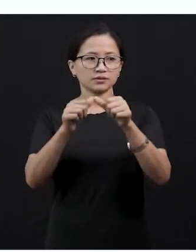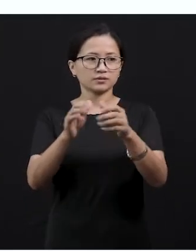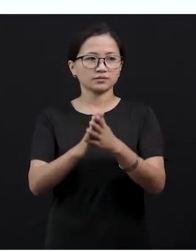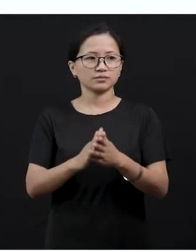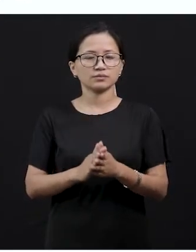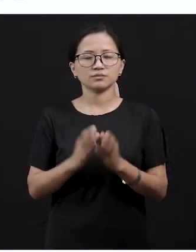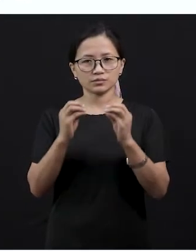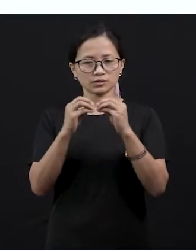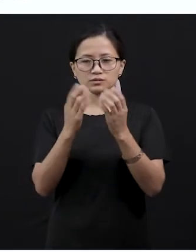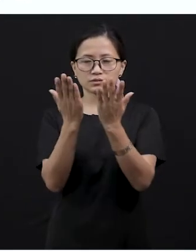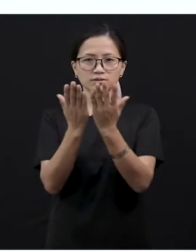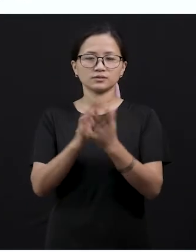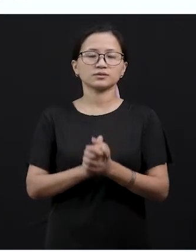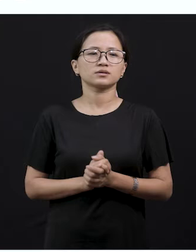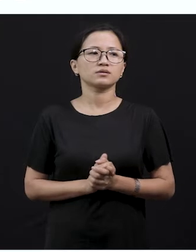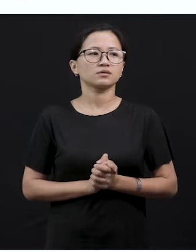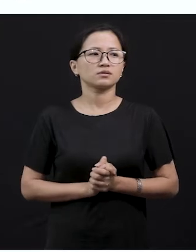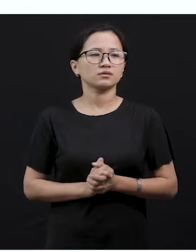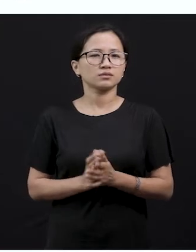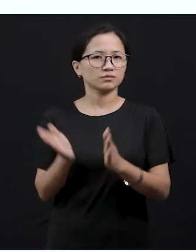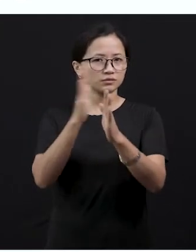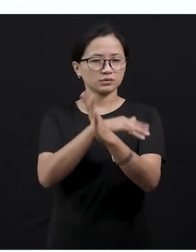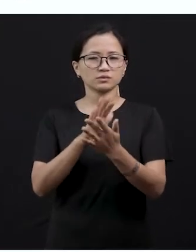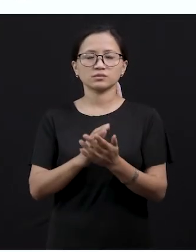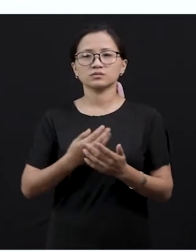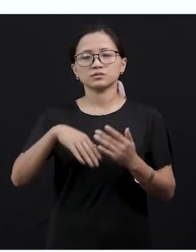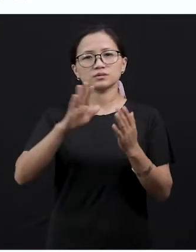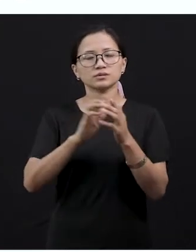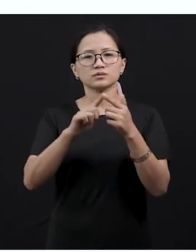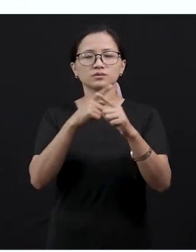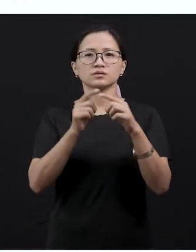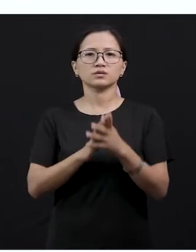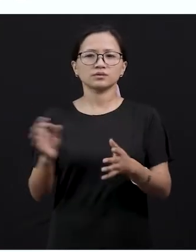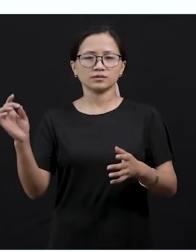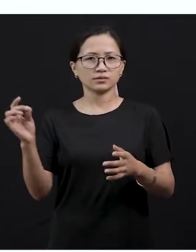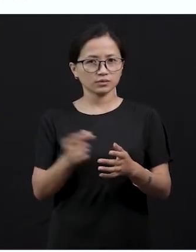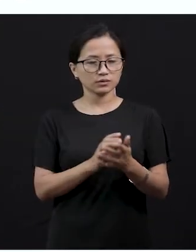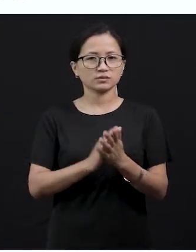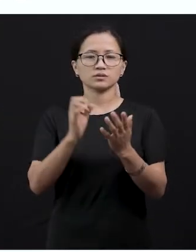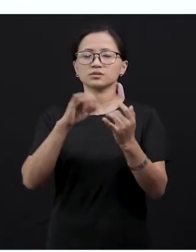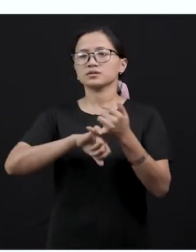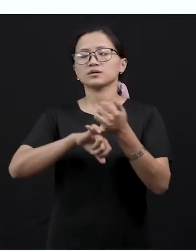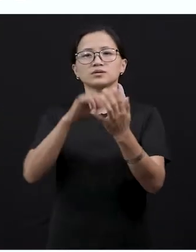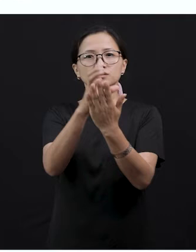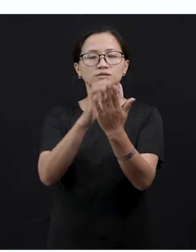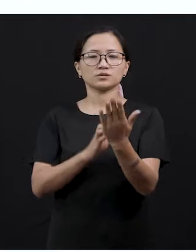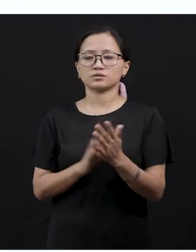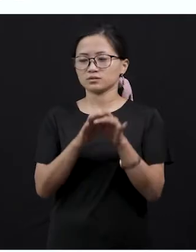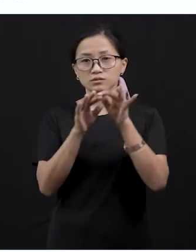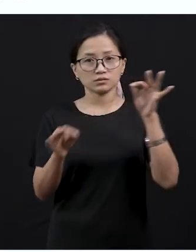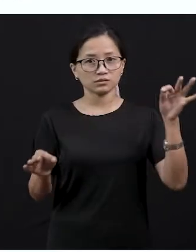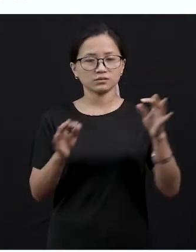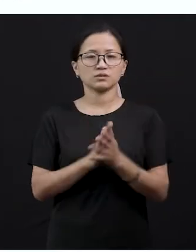based on the lessons. Okay, but before we go into the exercise, let's go a quick summary on the story. Okay,